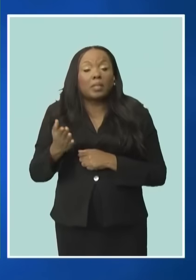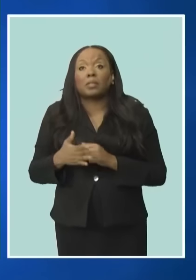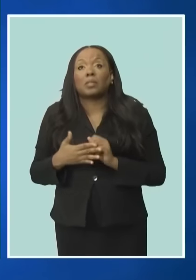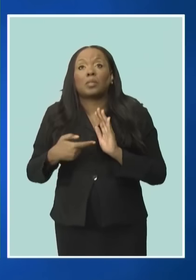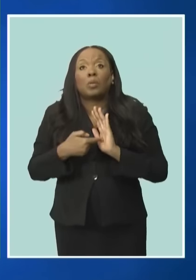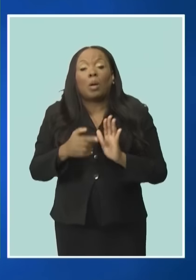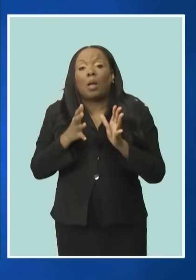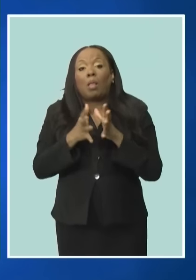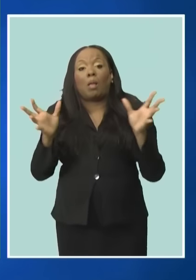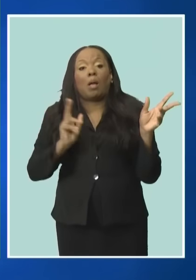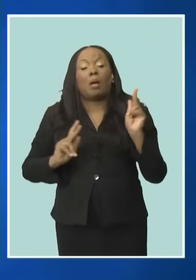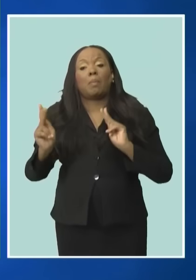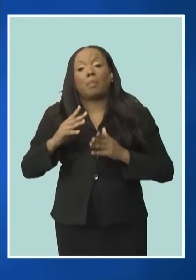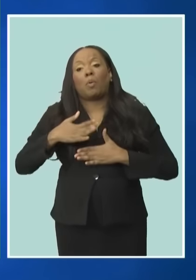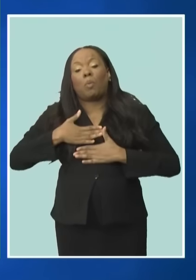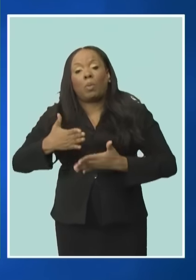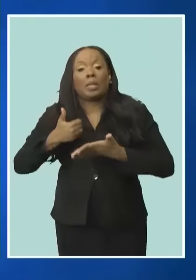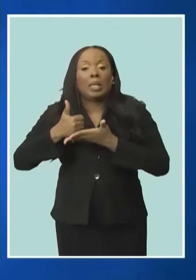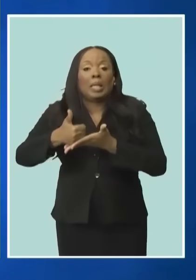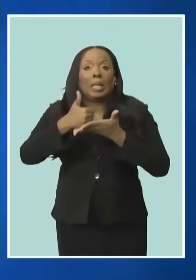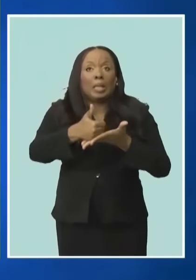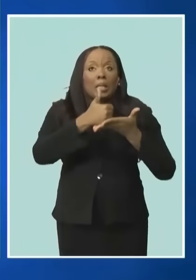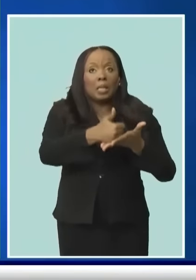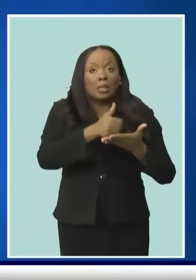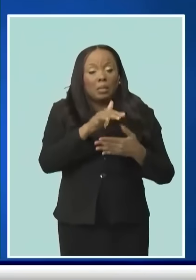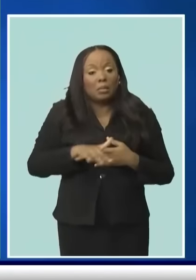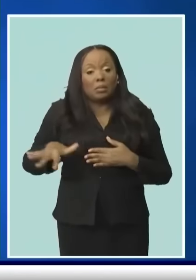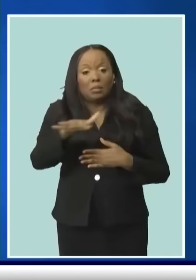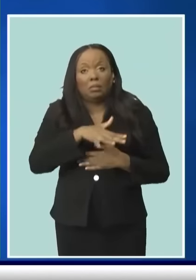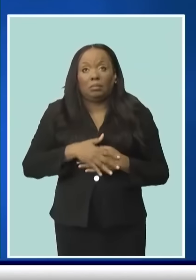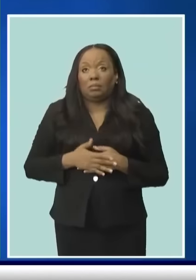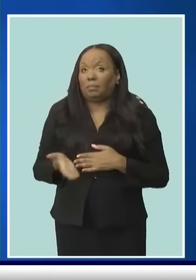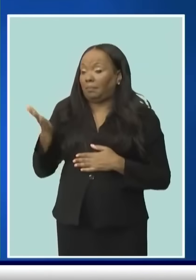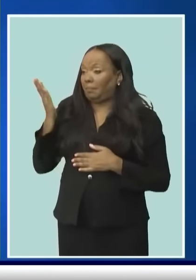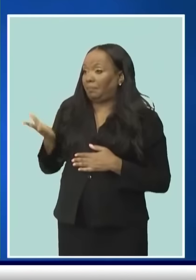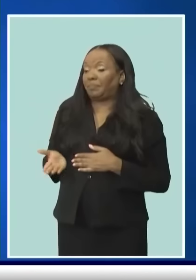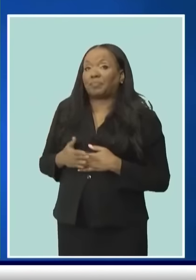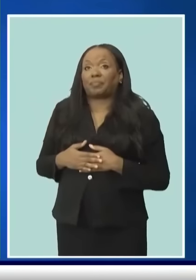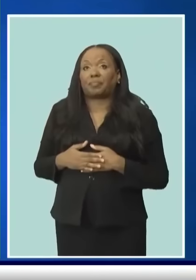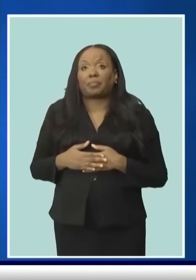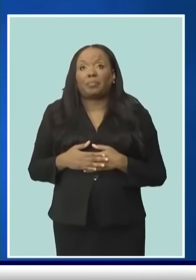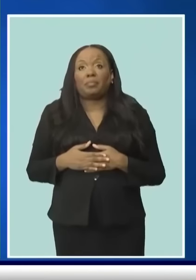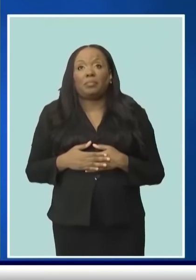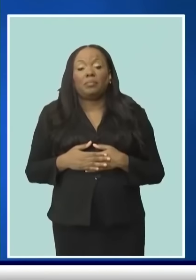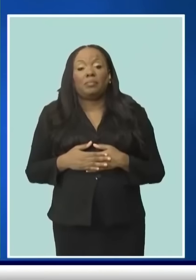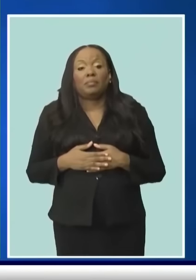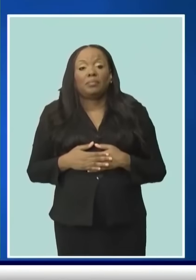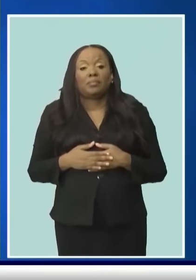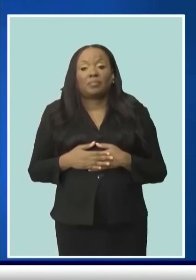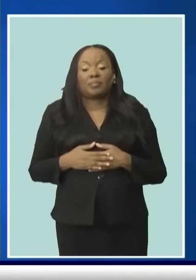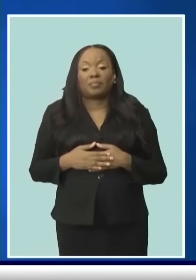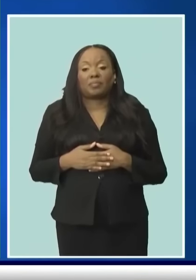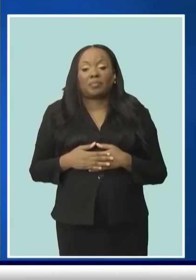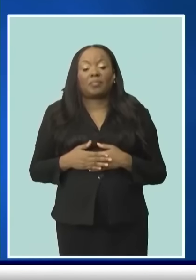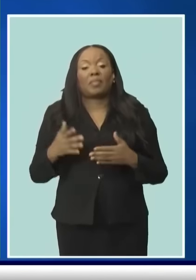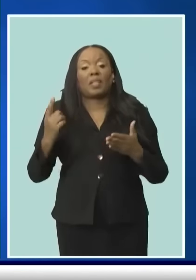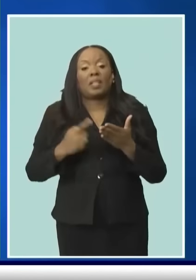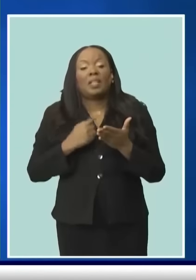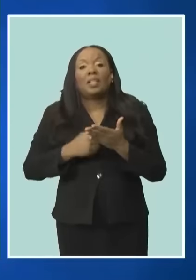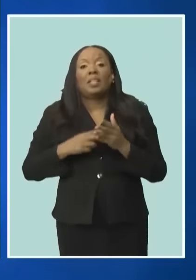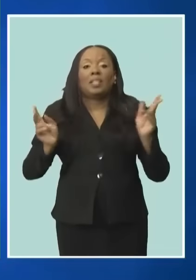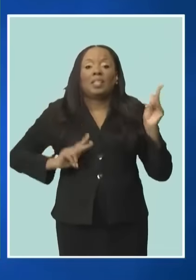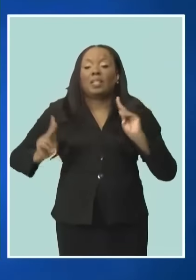goodwill across the constituency. And this by-election really, to my mind, has brought out something that oftentimes people say it